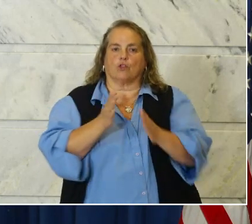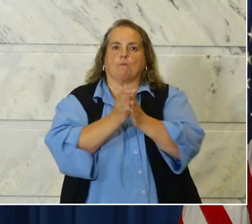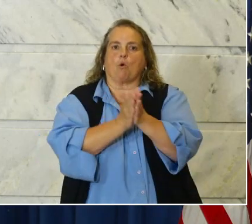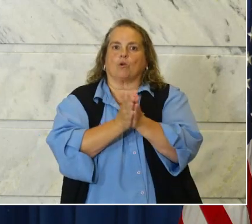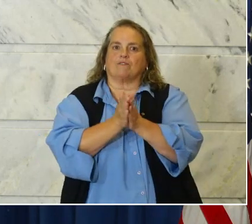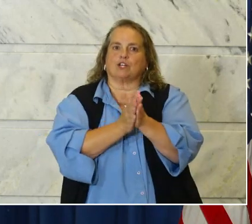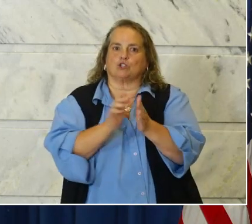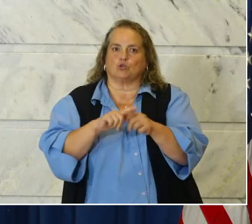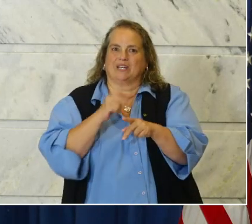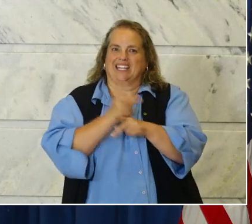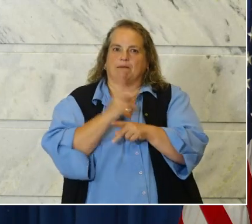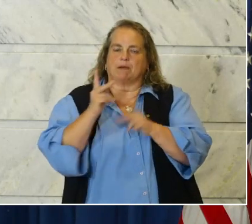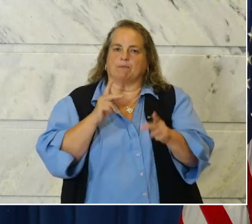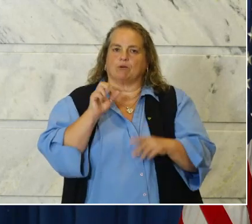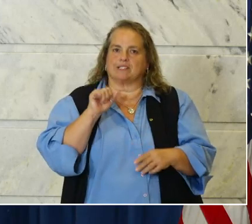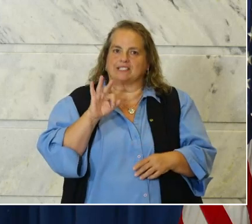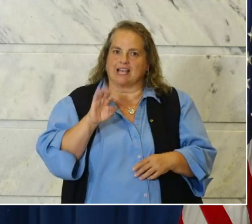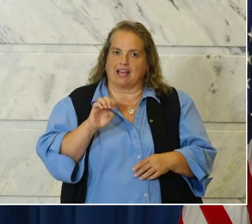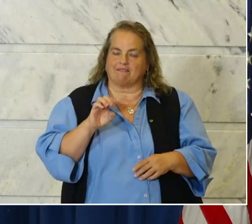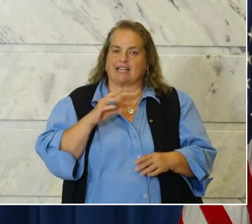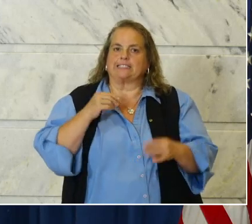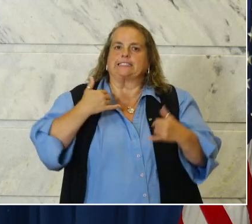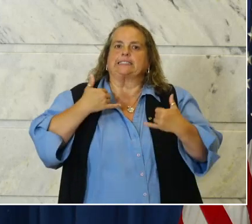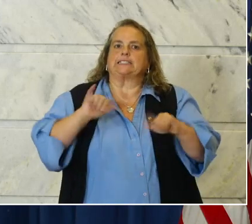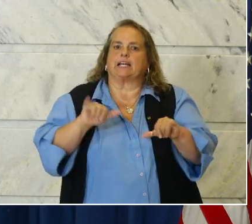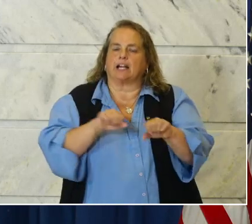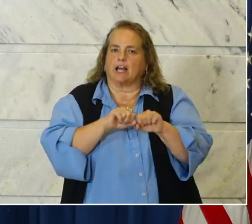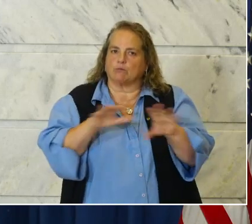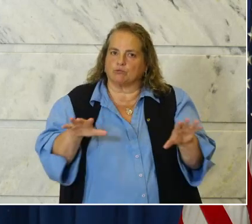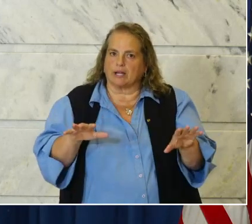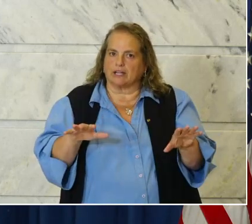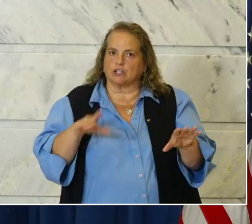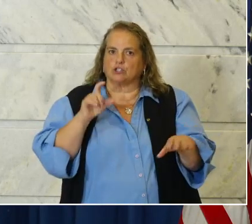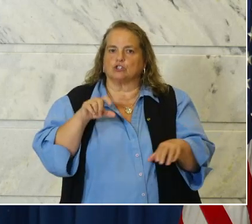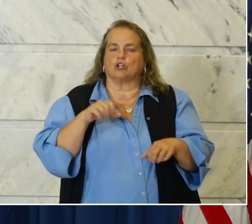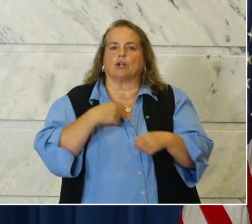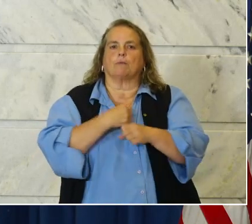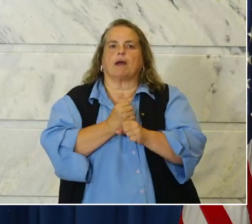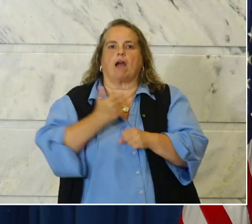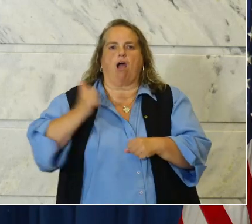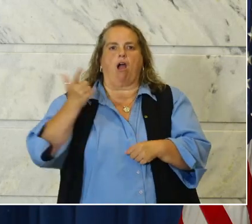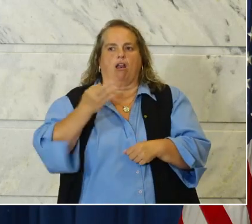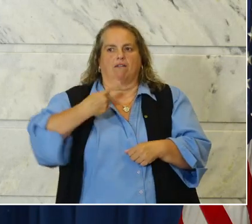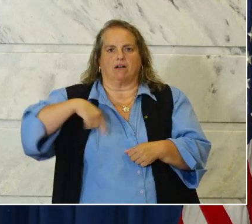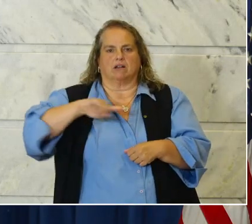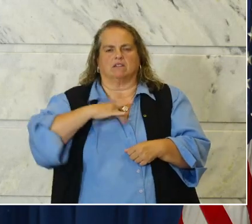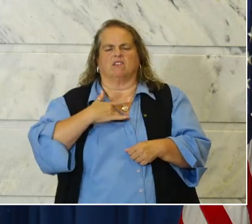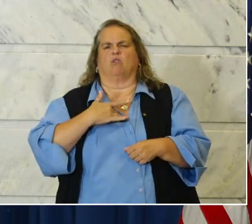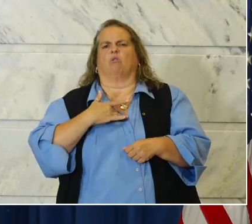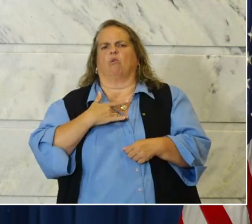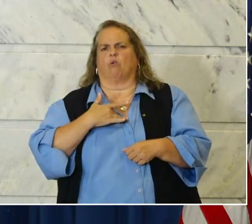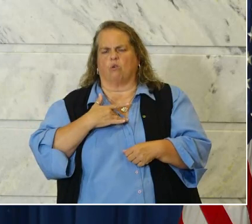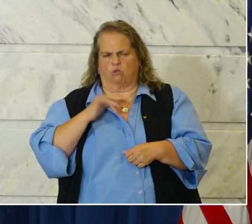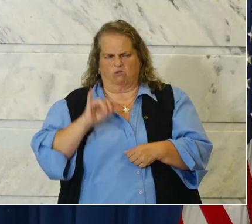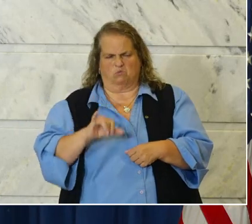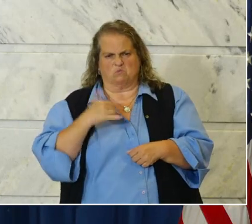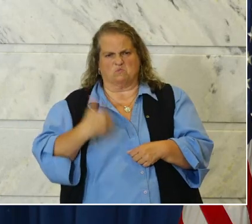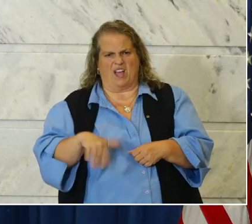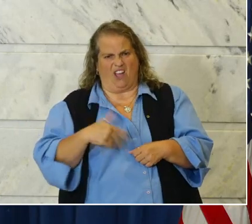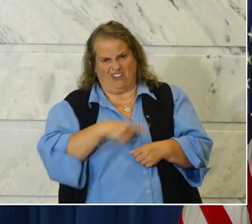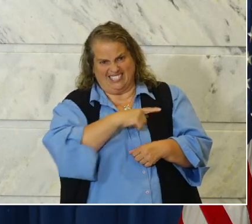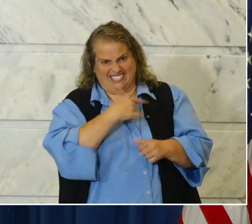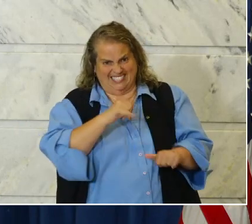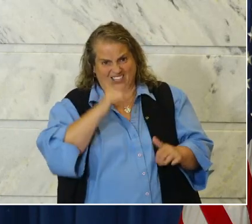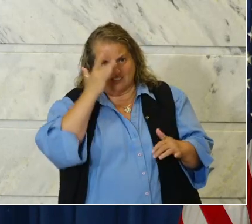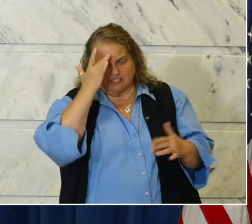motivation to keep people as safe as they can, and they've still got an outbreak. That ought to make all of us pause and think about the steps that we need to